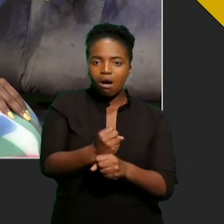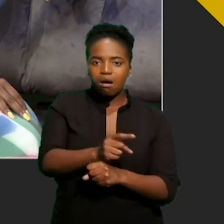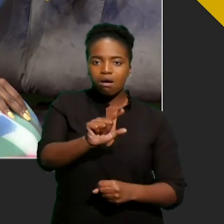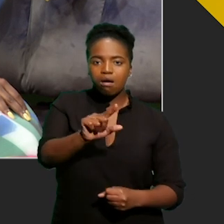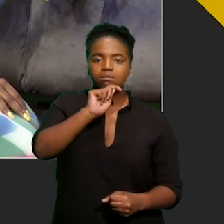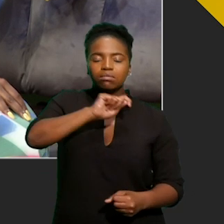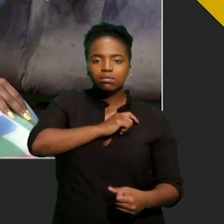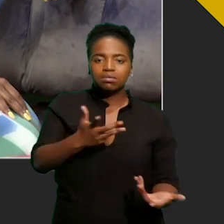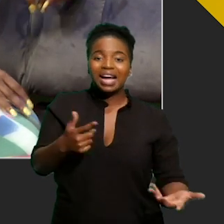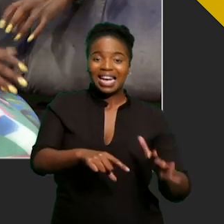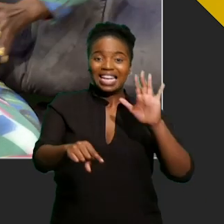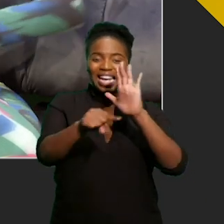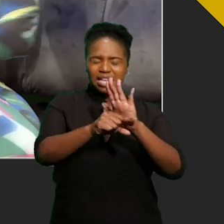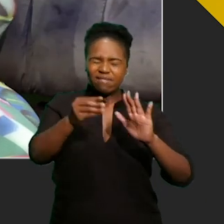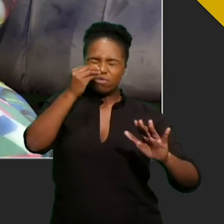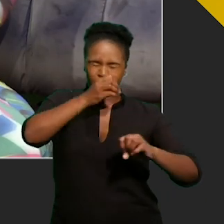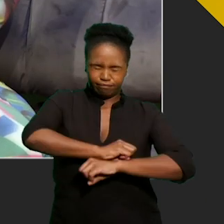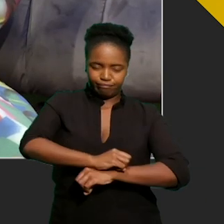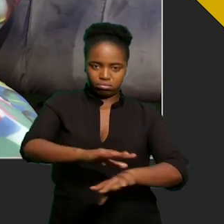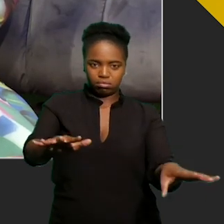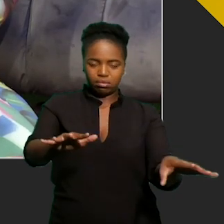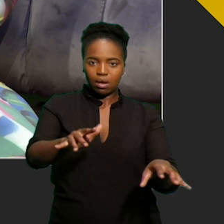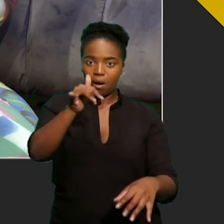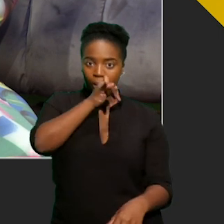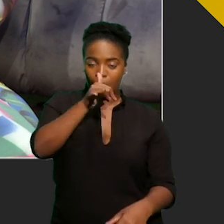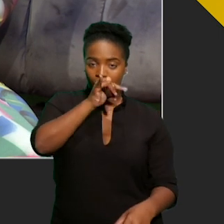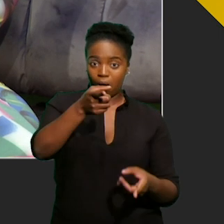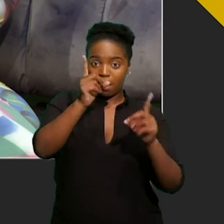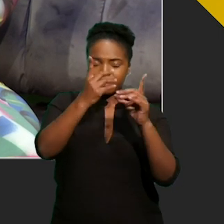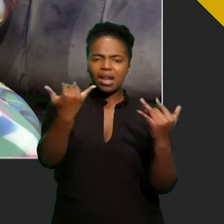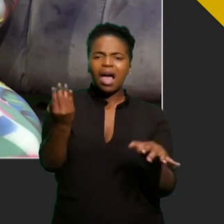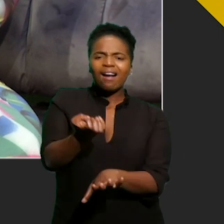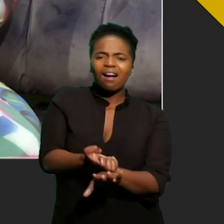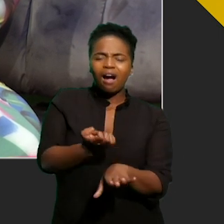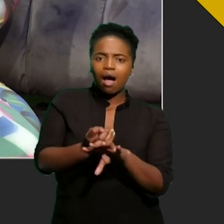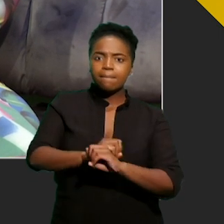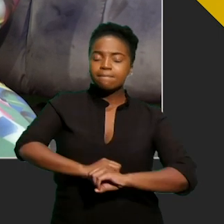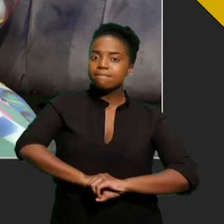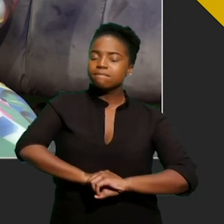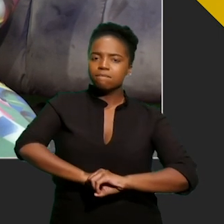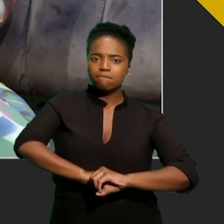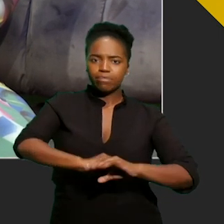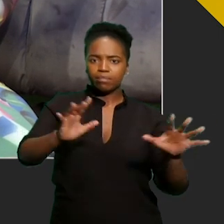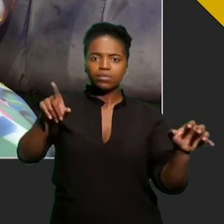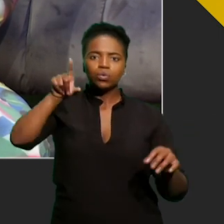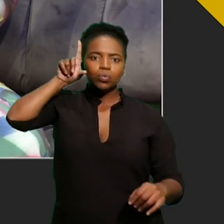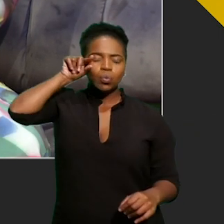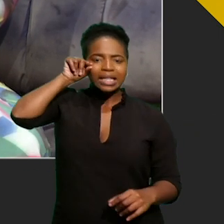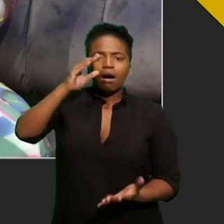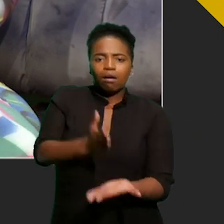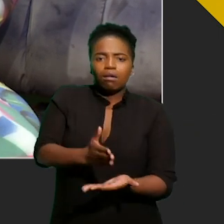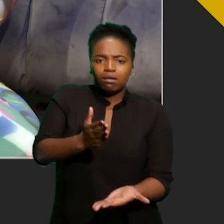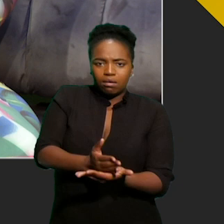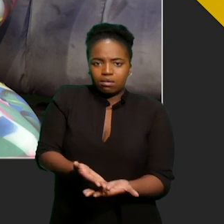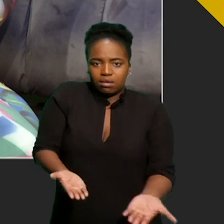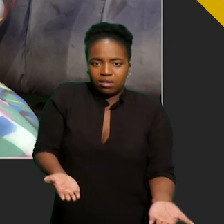find also with negative news, where a robbery has happened. Let's talk about cash in transit. Mm. There's so many of those stories that come from Twitter, and they've been true. Mm.